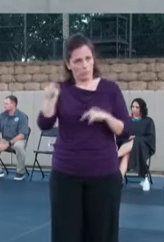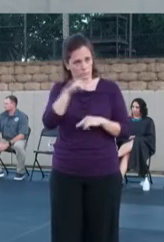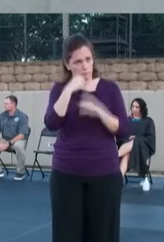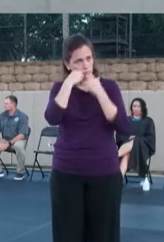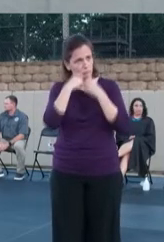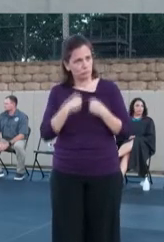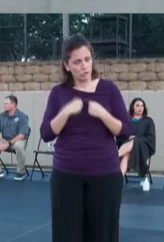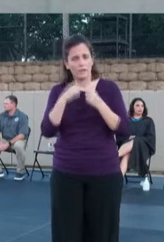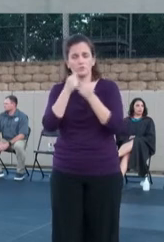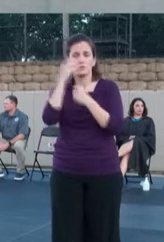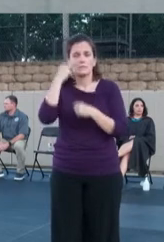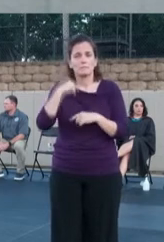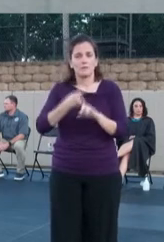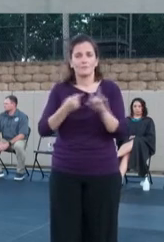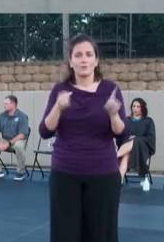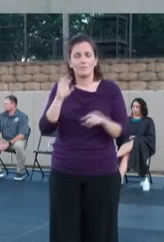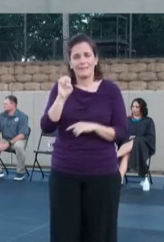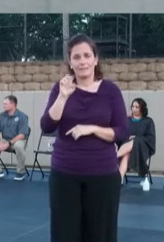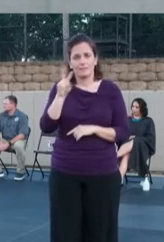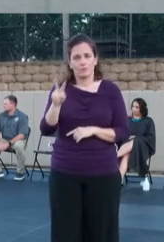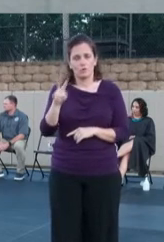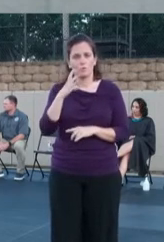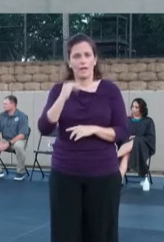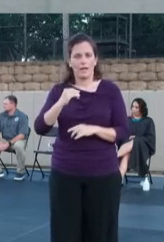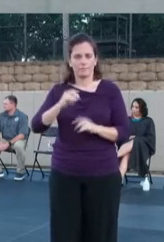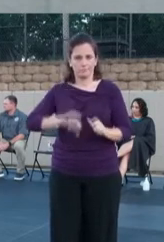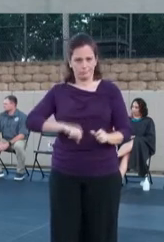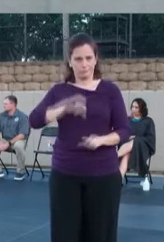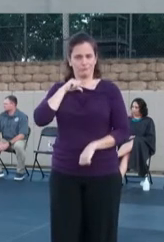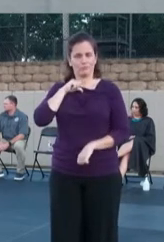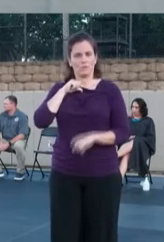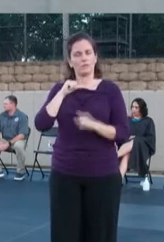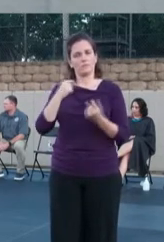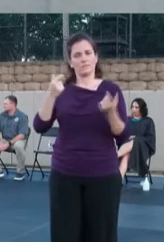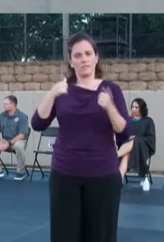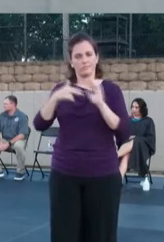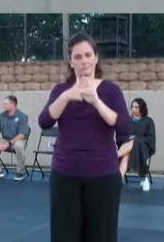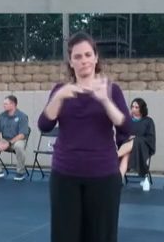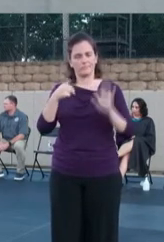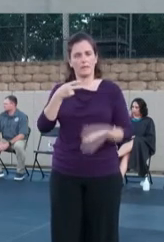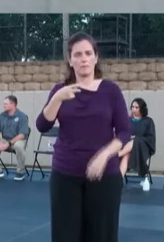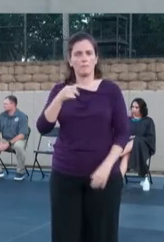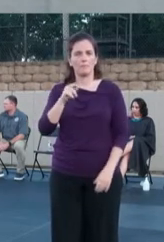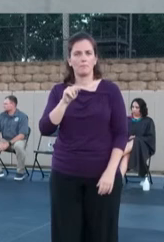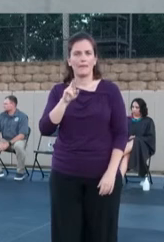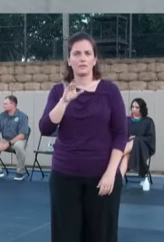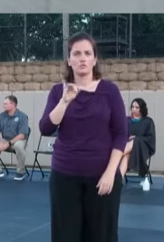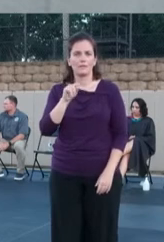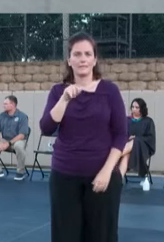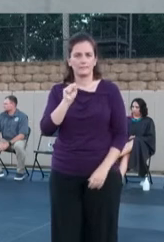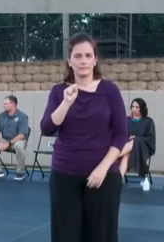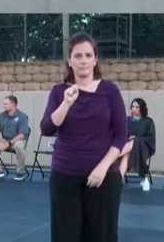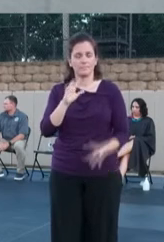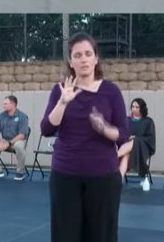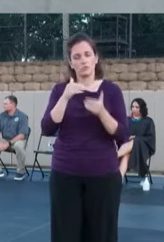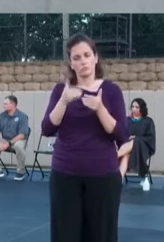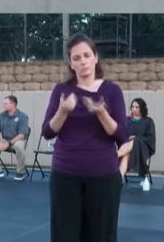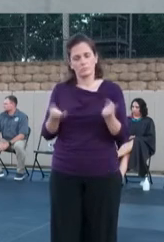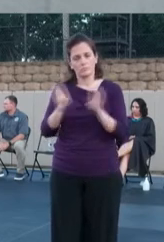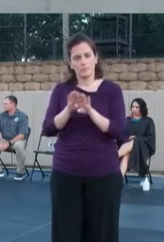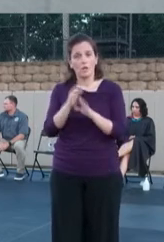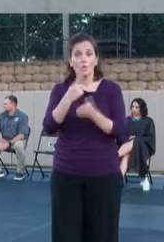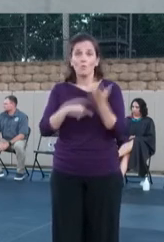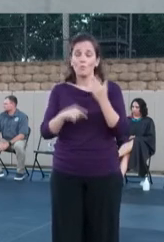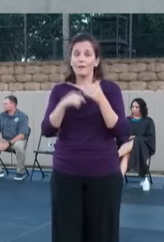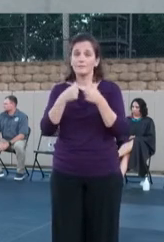Eastview and take pride in being a patriot. As I come to a close, I would like to leave you with this quote. What lies behind